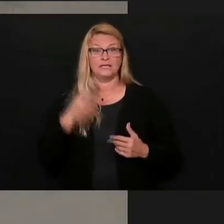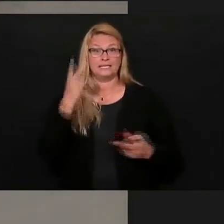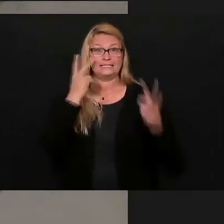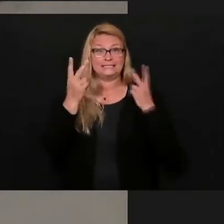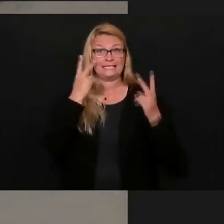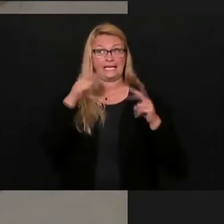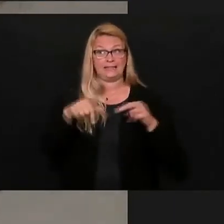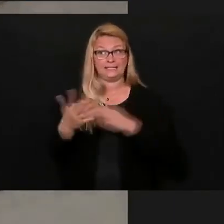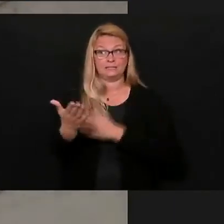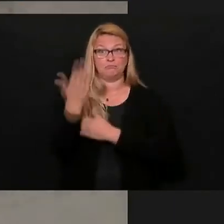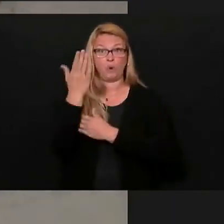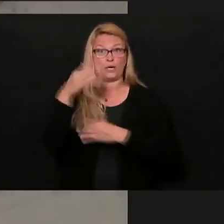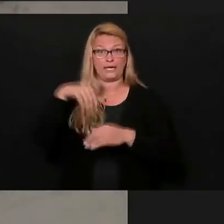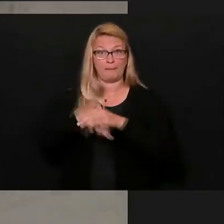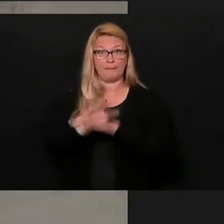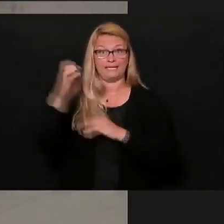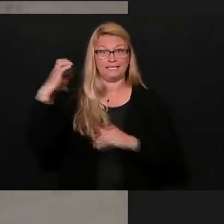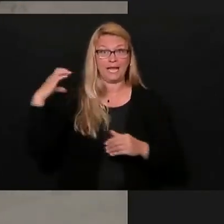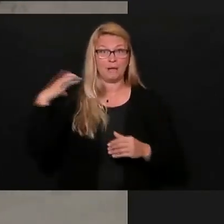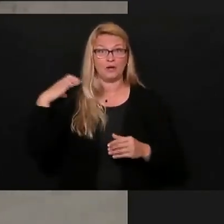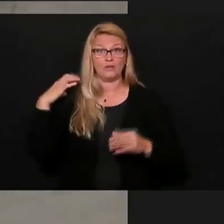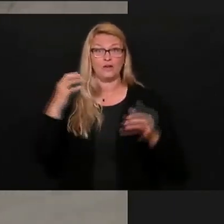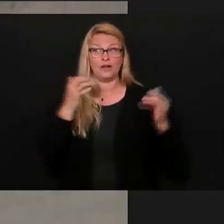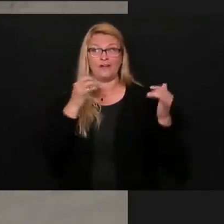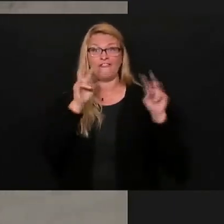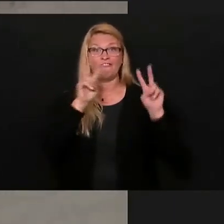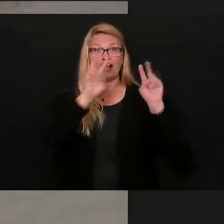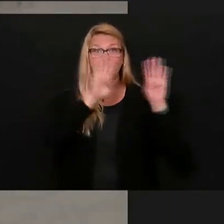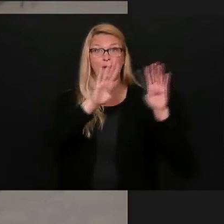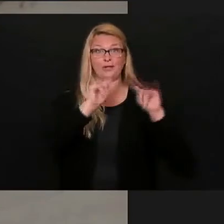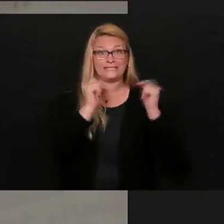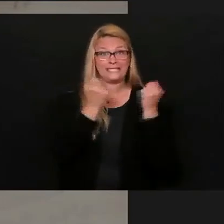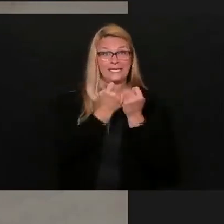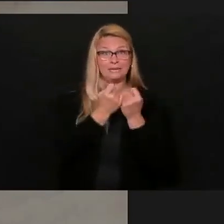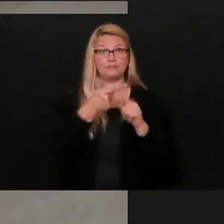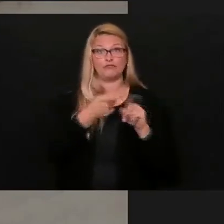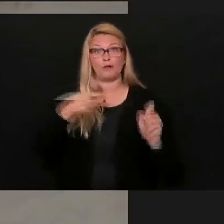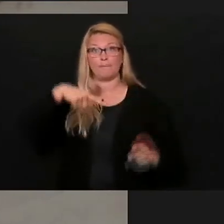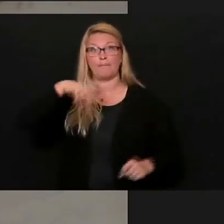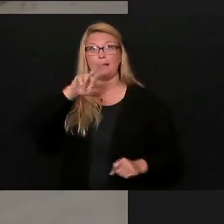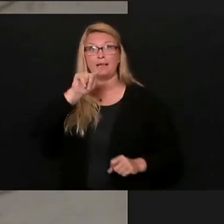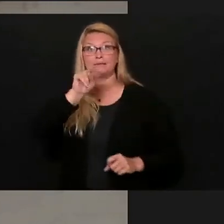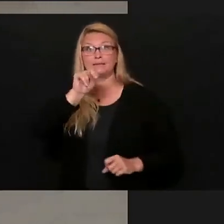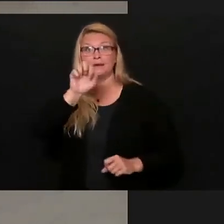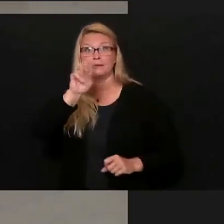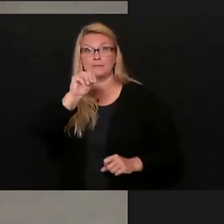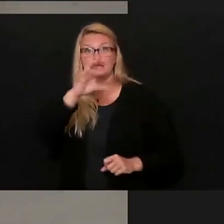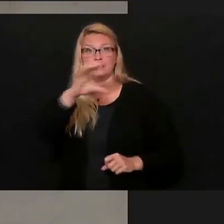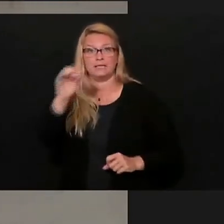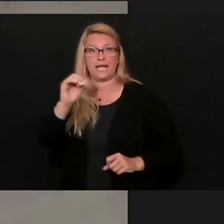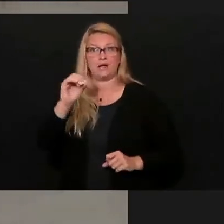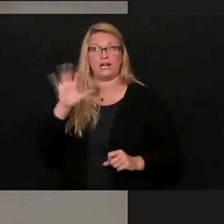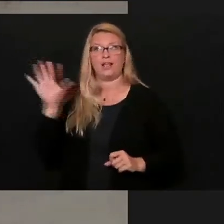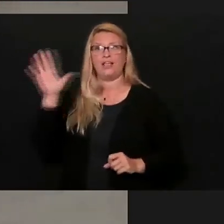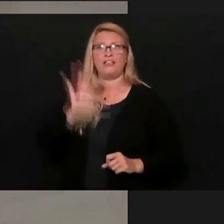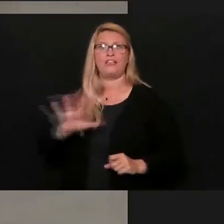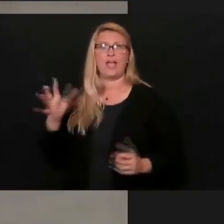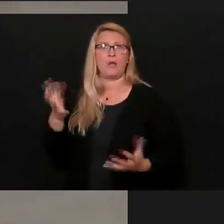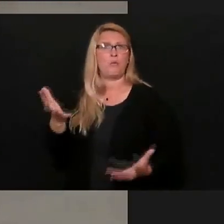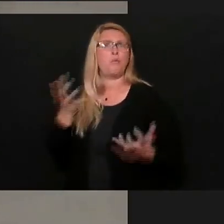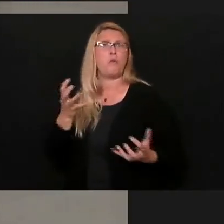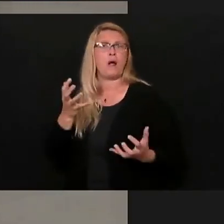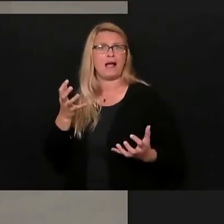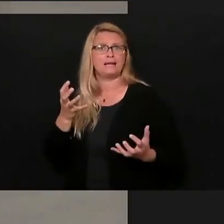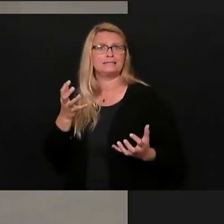today by a number of players from different high school volleyball teams in Putnam County talking about their desire to be able to